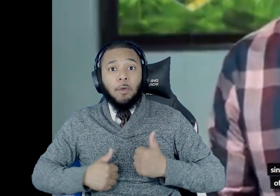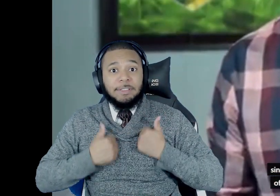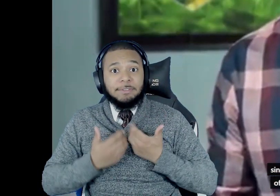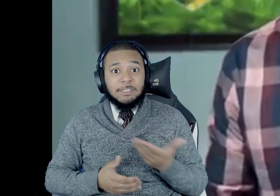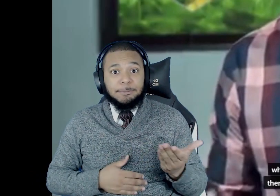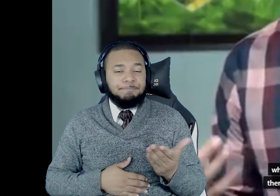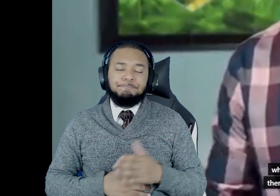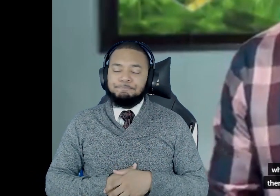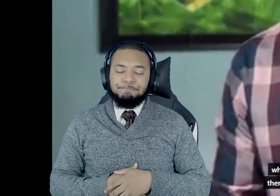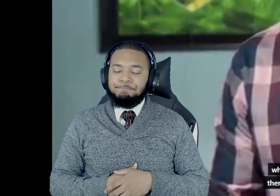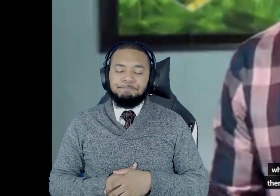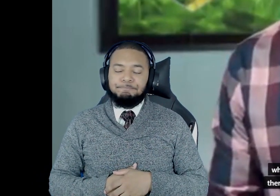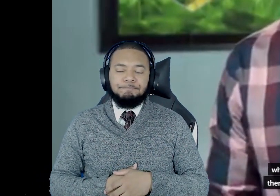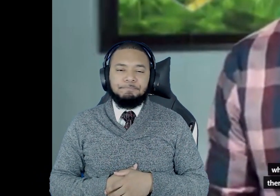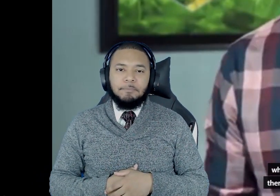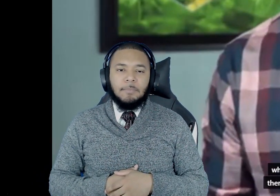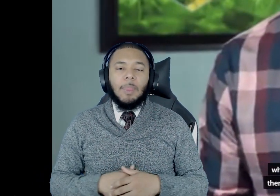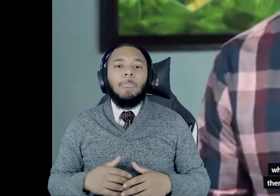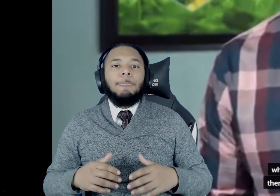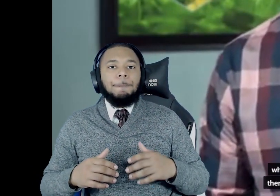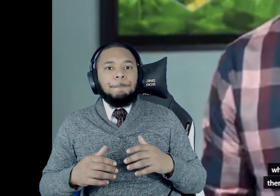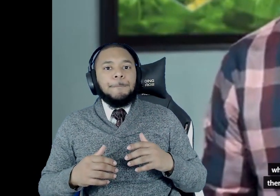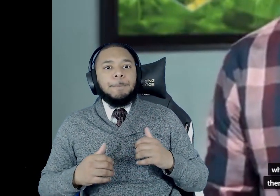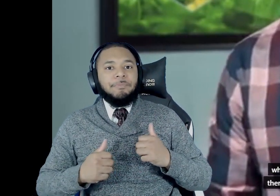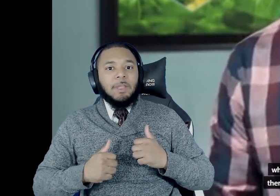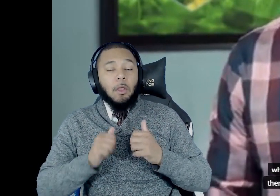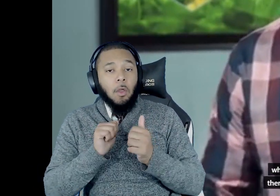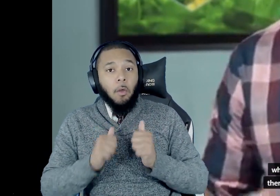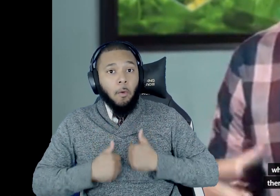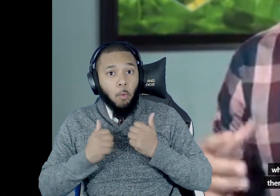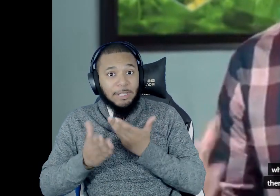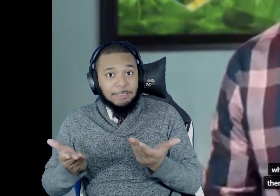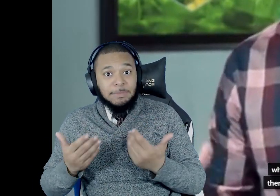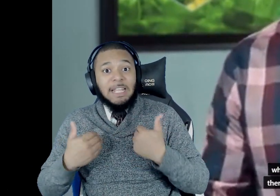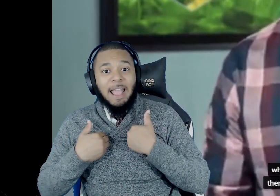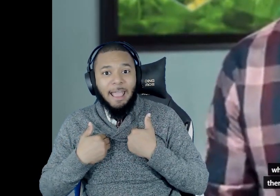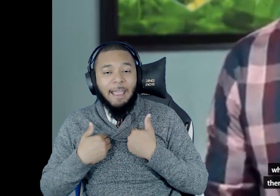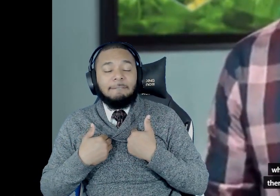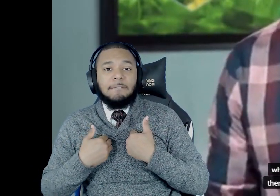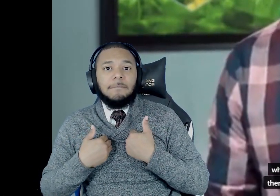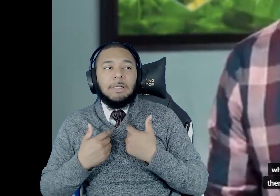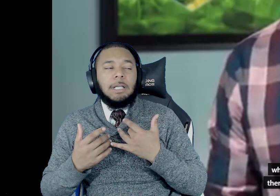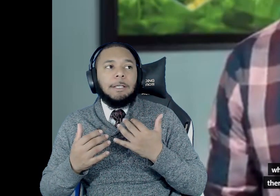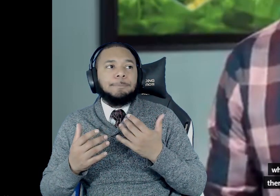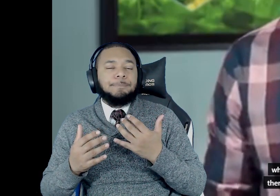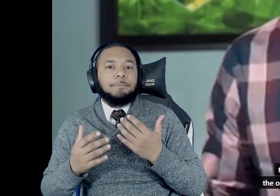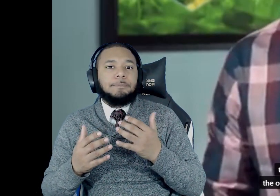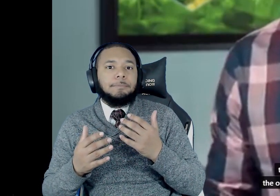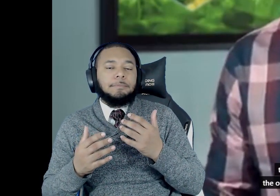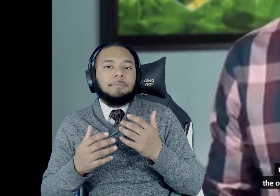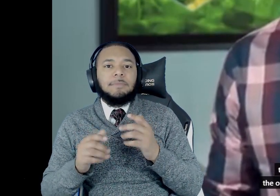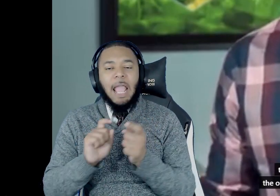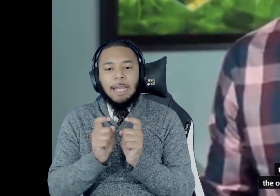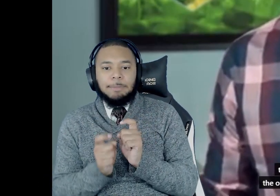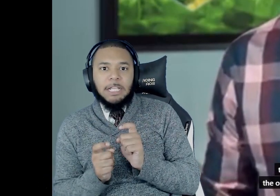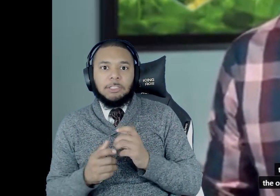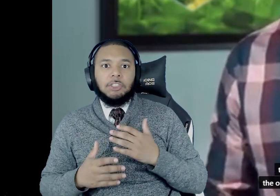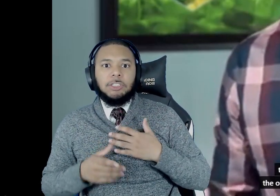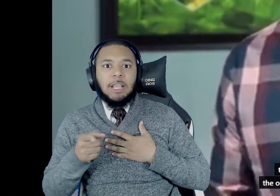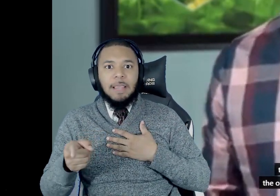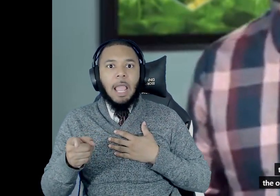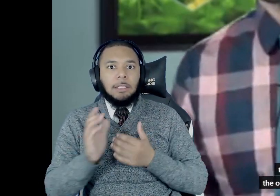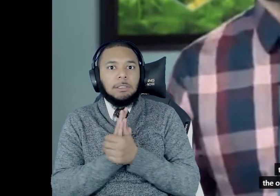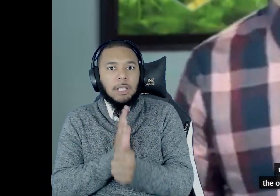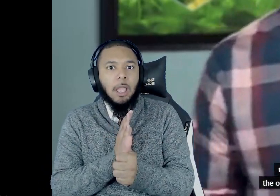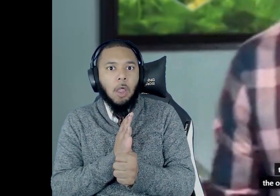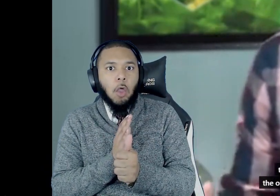are competitive, who have the adaptations that allow them to gain access to these resources, they're going to be okay. But